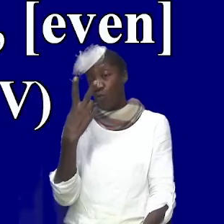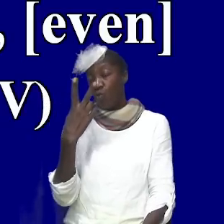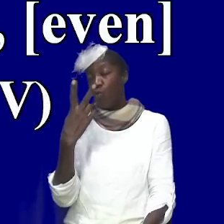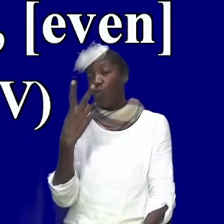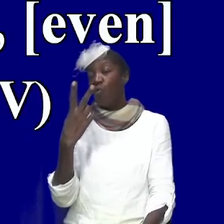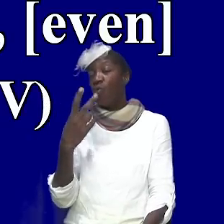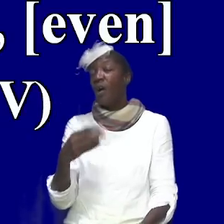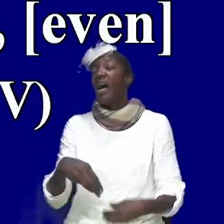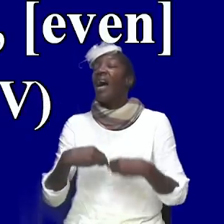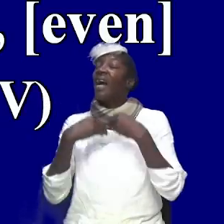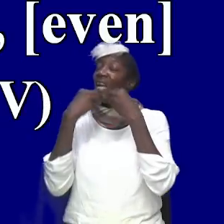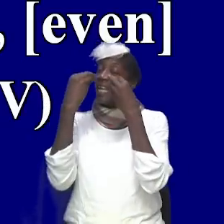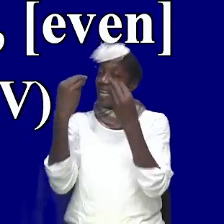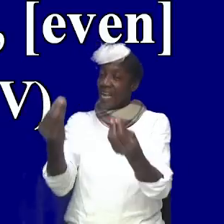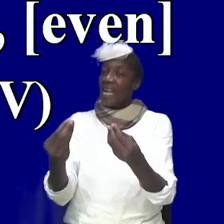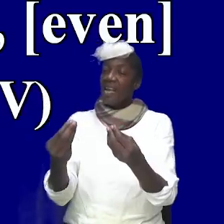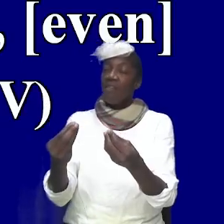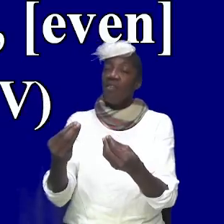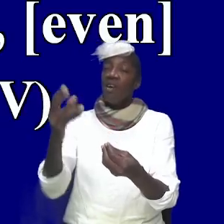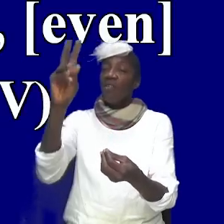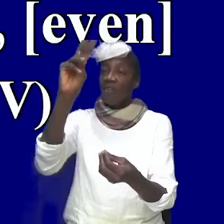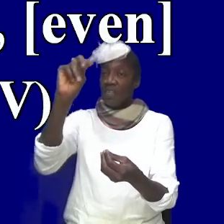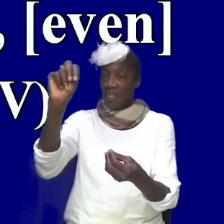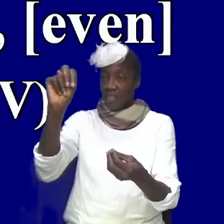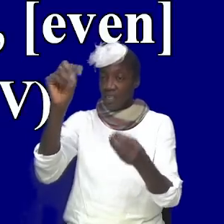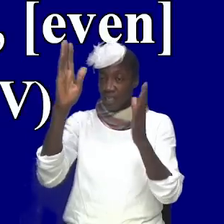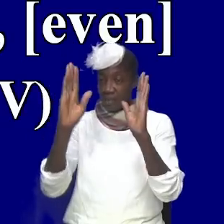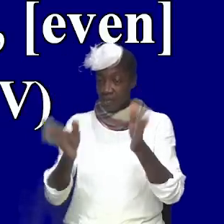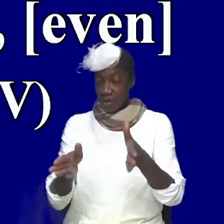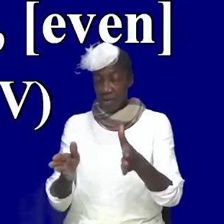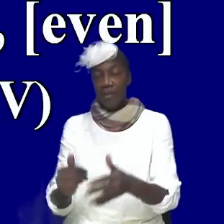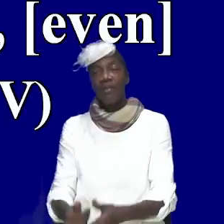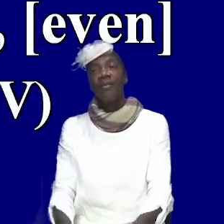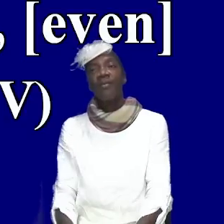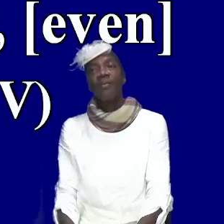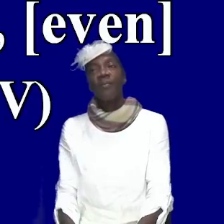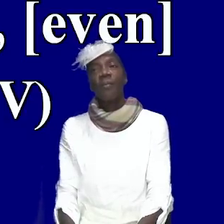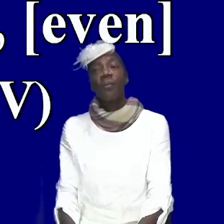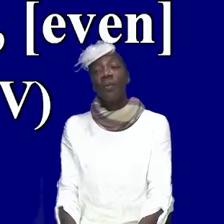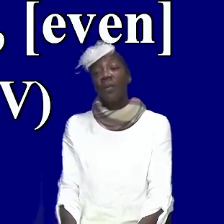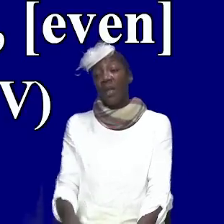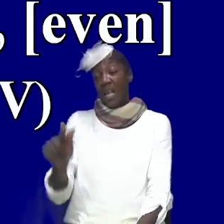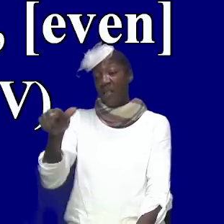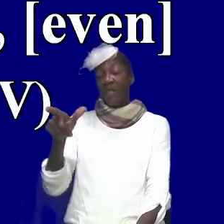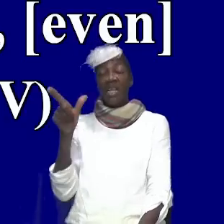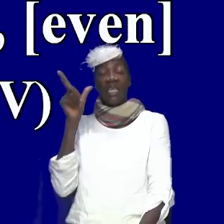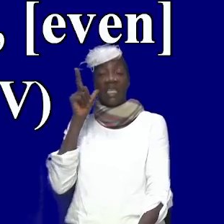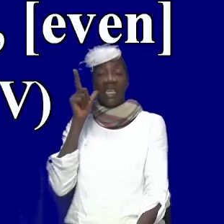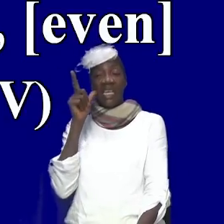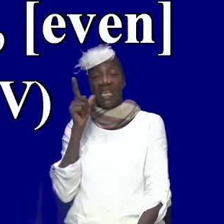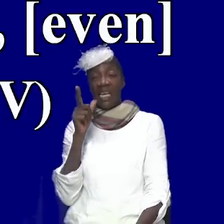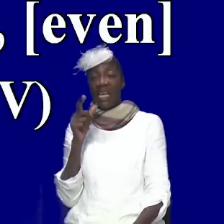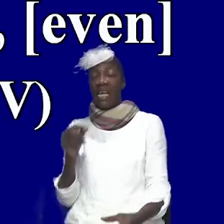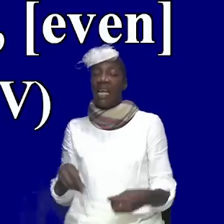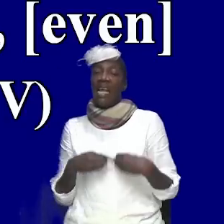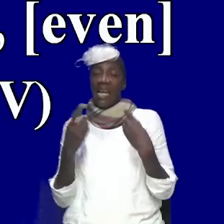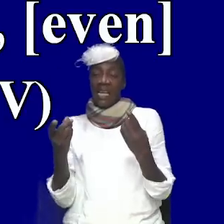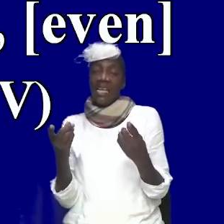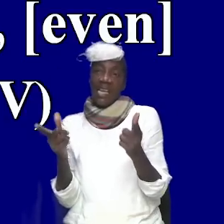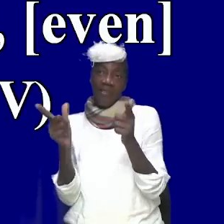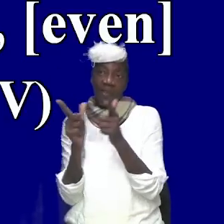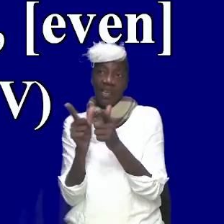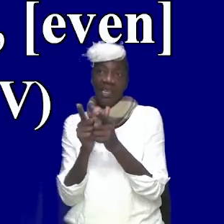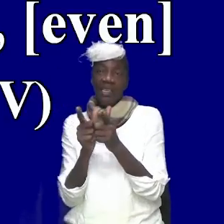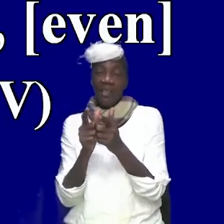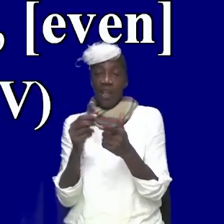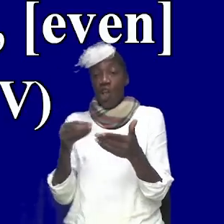to a worthy cause. It's just that this lady just give a dime, and this gentleman, this